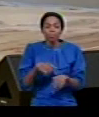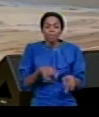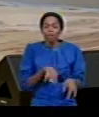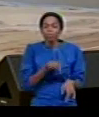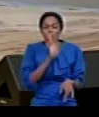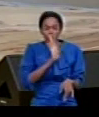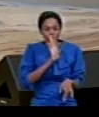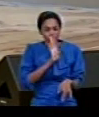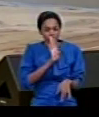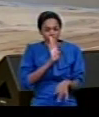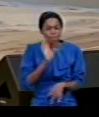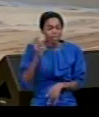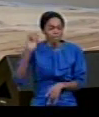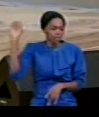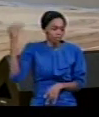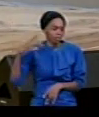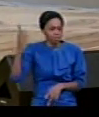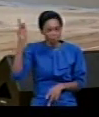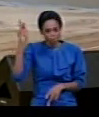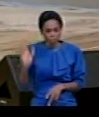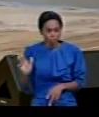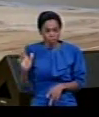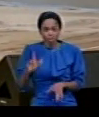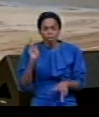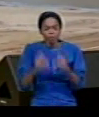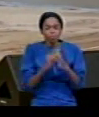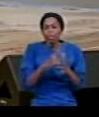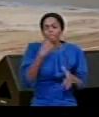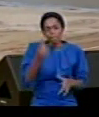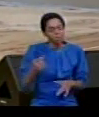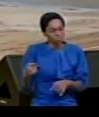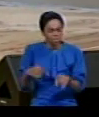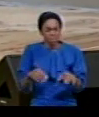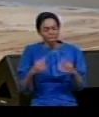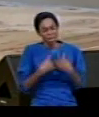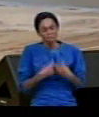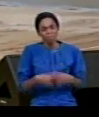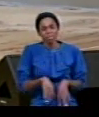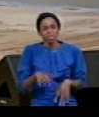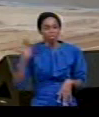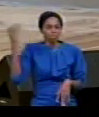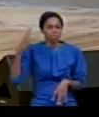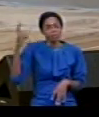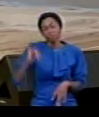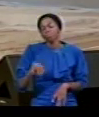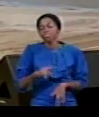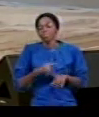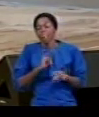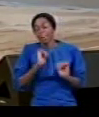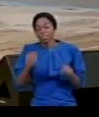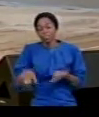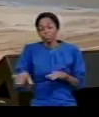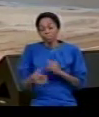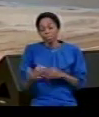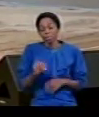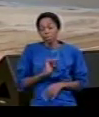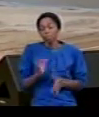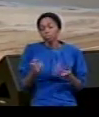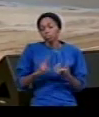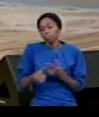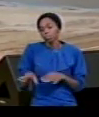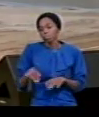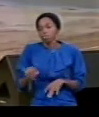say they have the grace of God and they say, I can do anything I want to do, I can yield to the